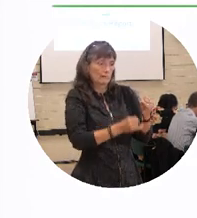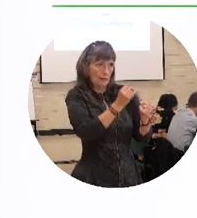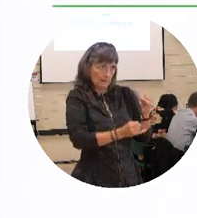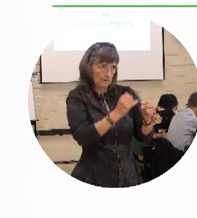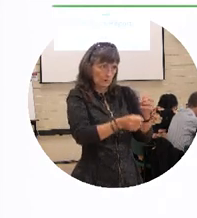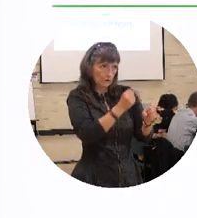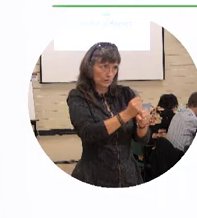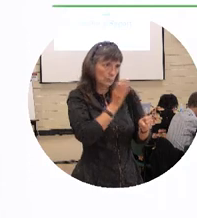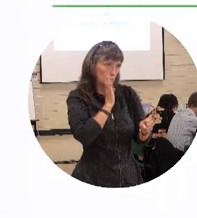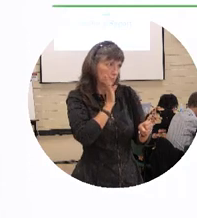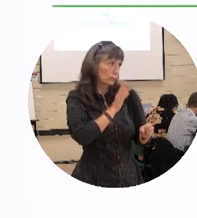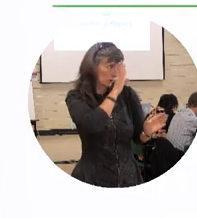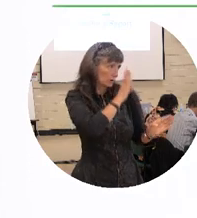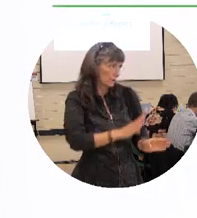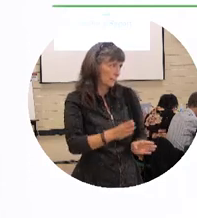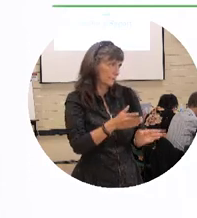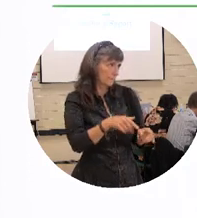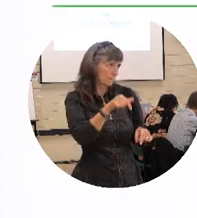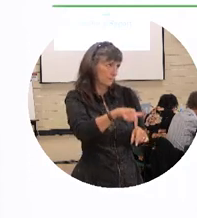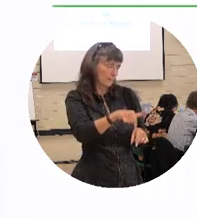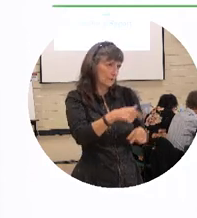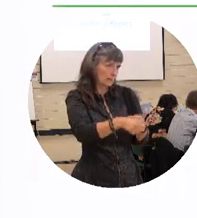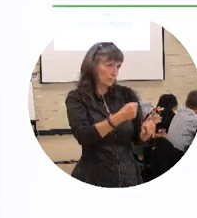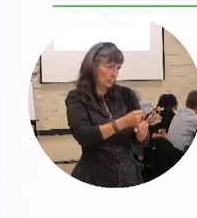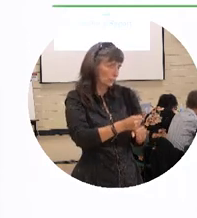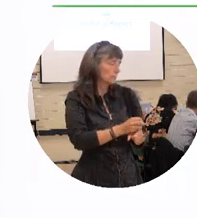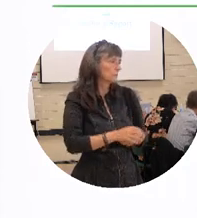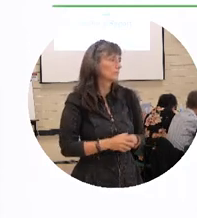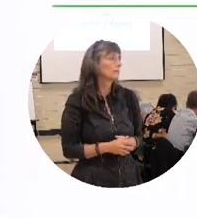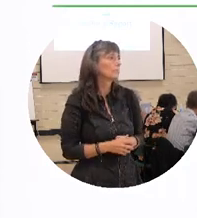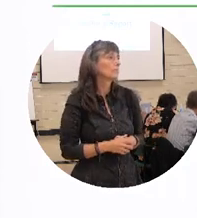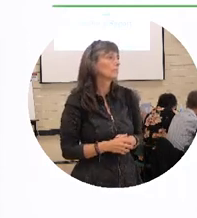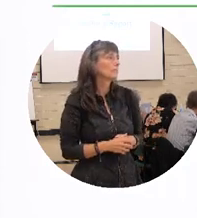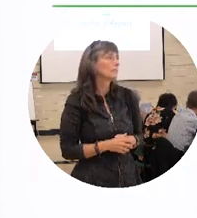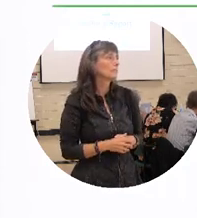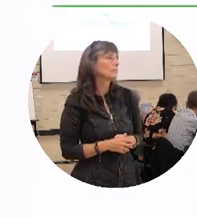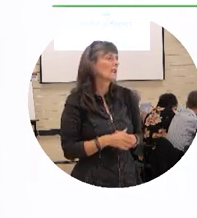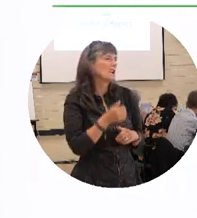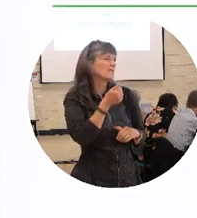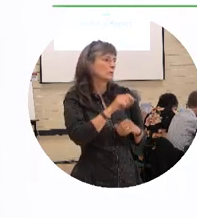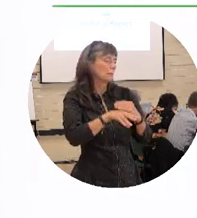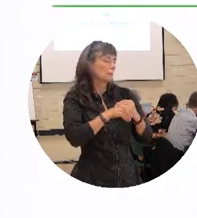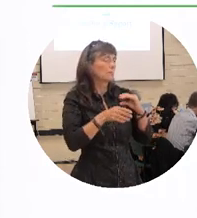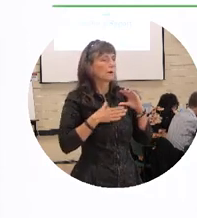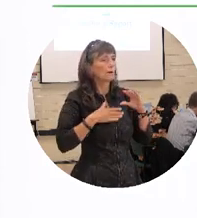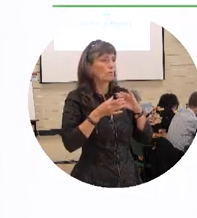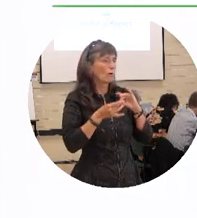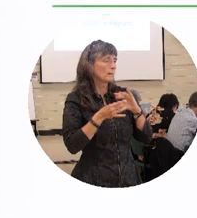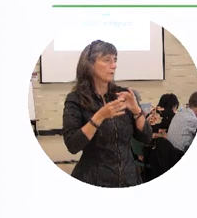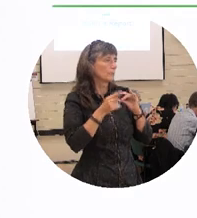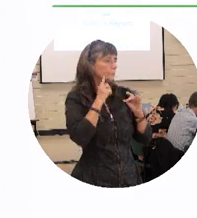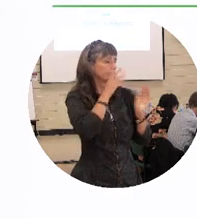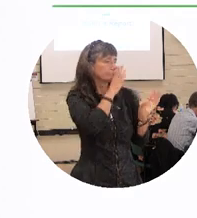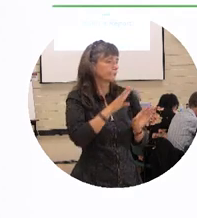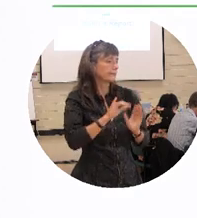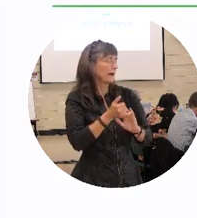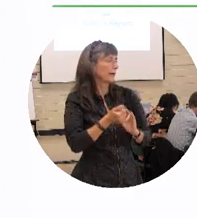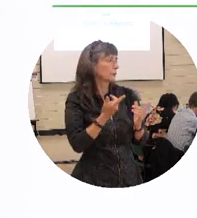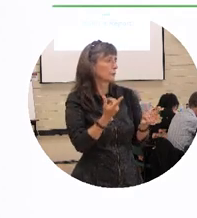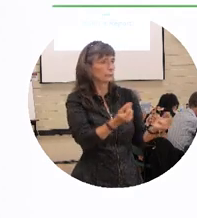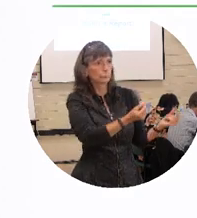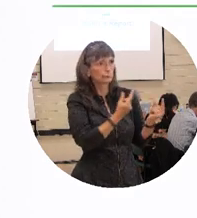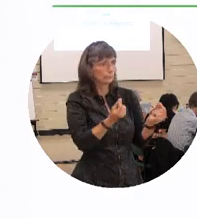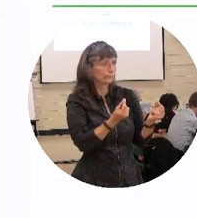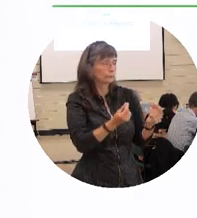is going to occur this year. And just a bit of commentary about an initiative we're hoping to launch.